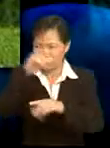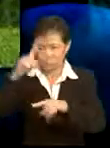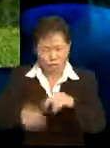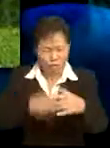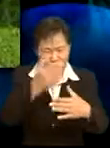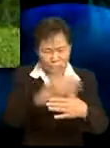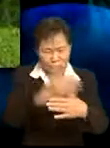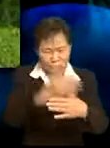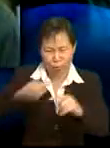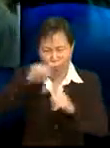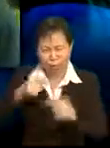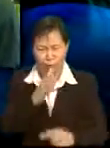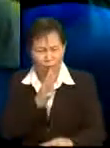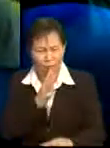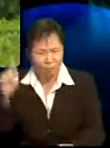when they're talking.